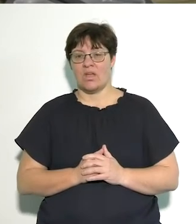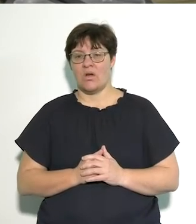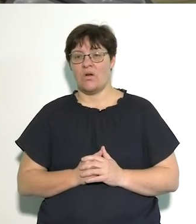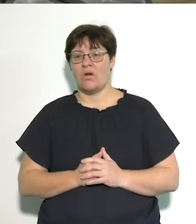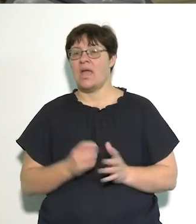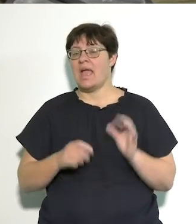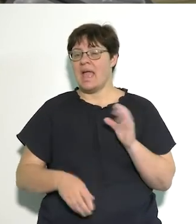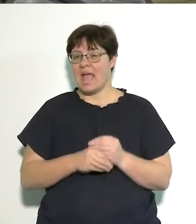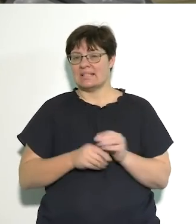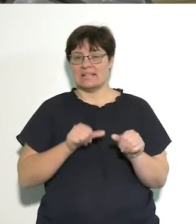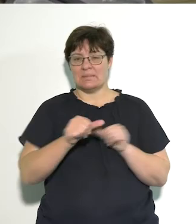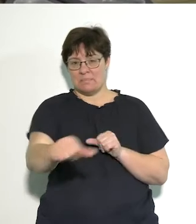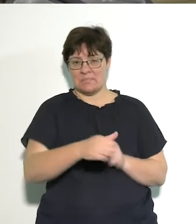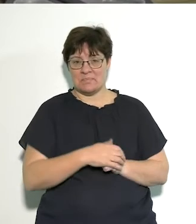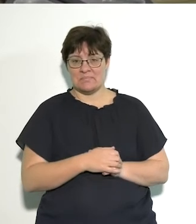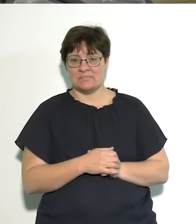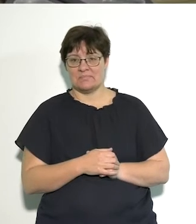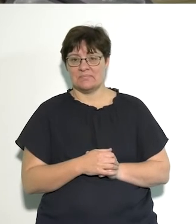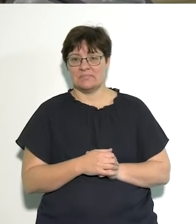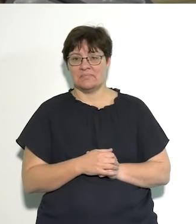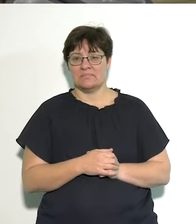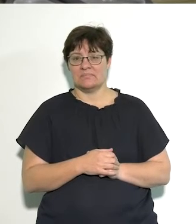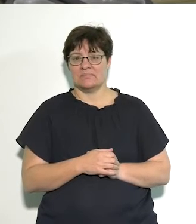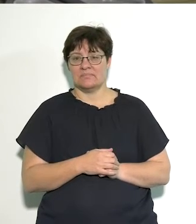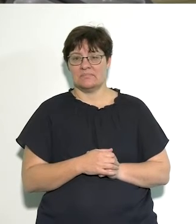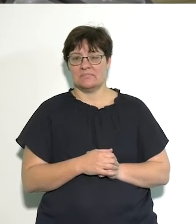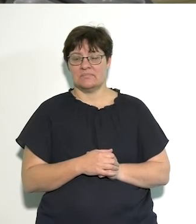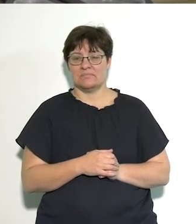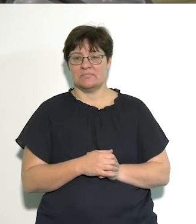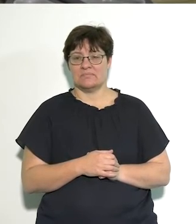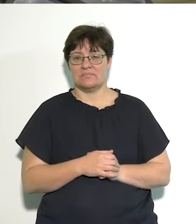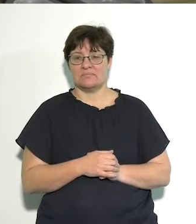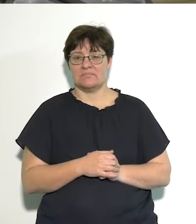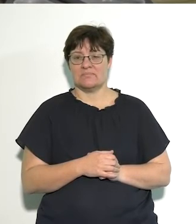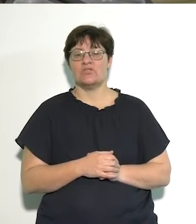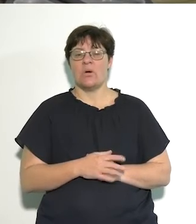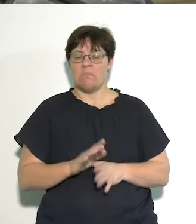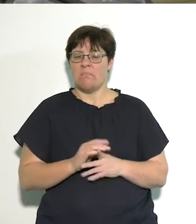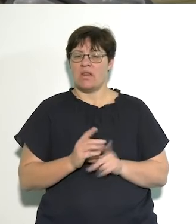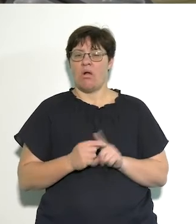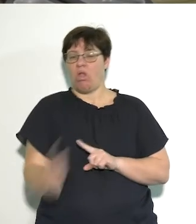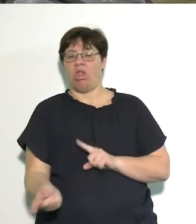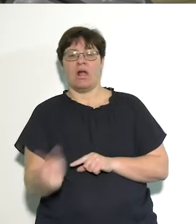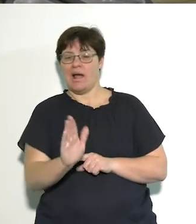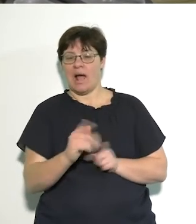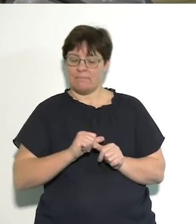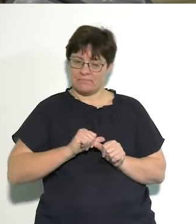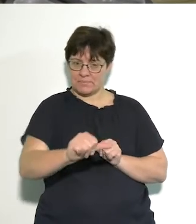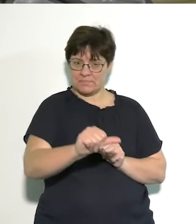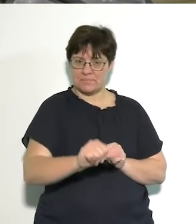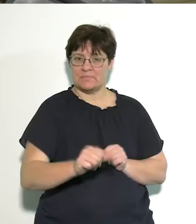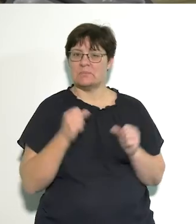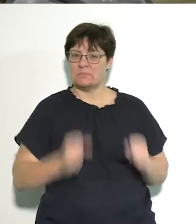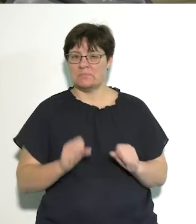can add some tape to the pipe cleaner, just so that it lies flat on your number line.